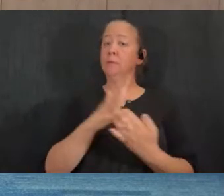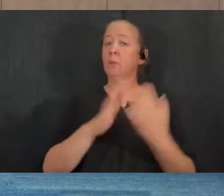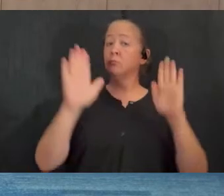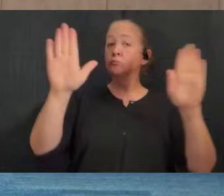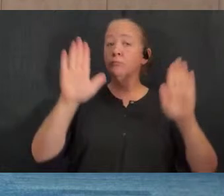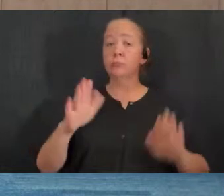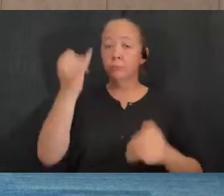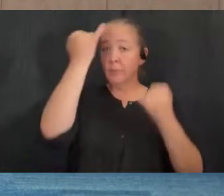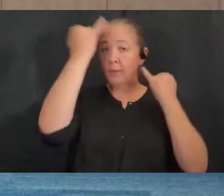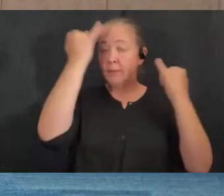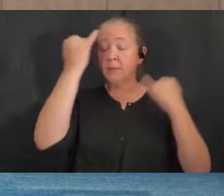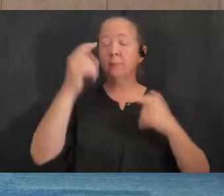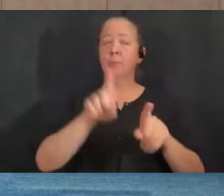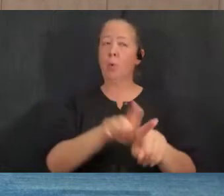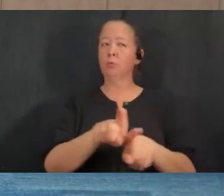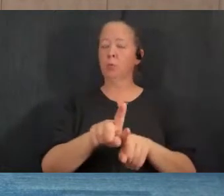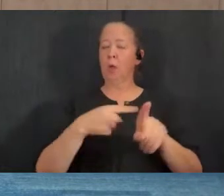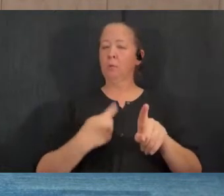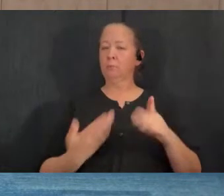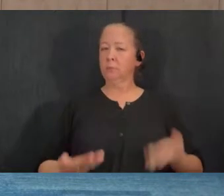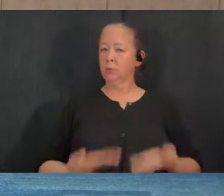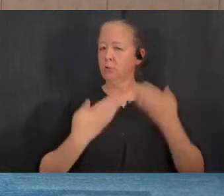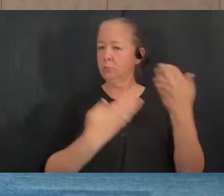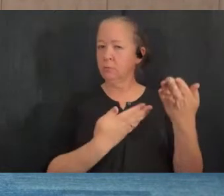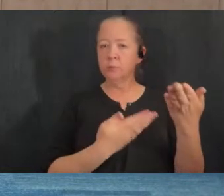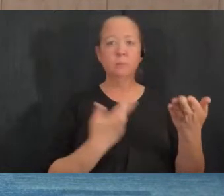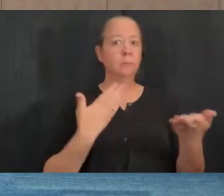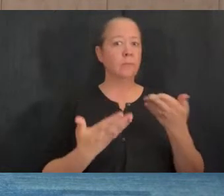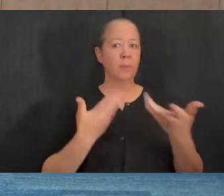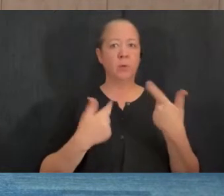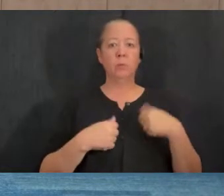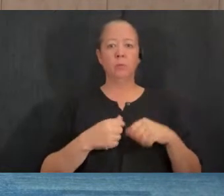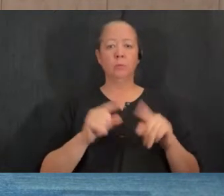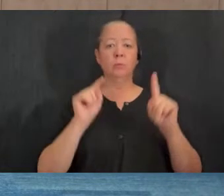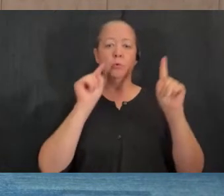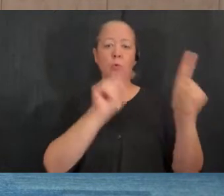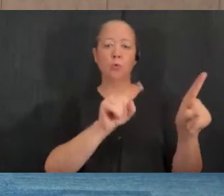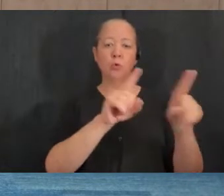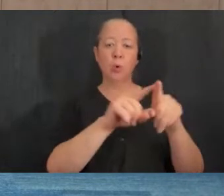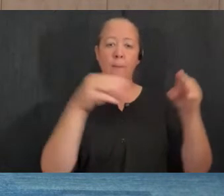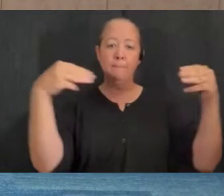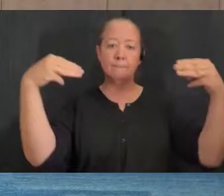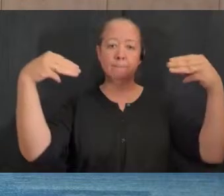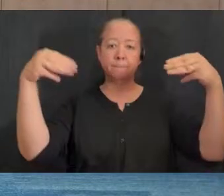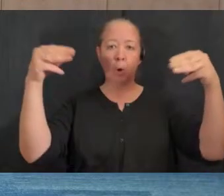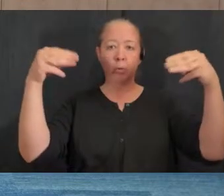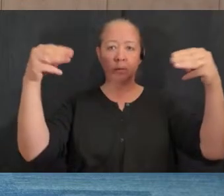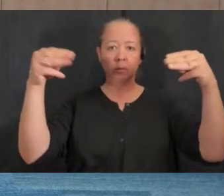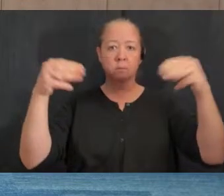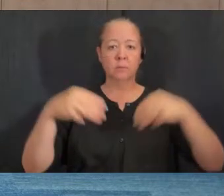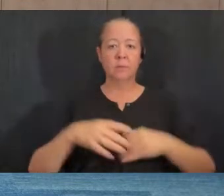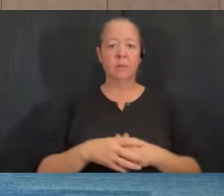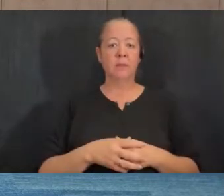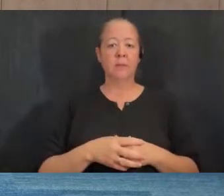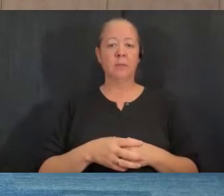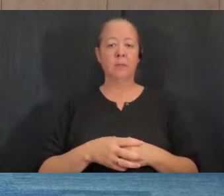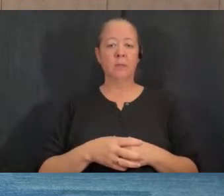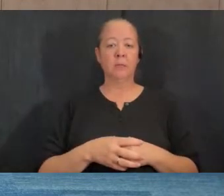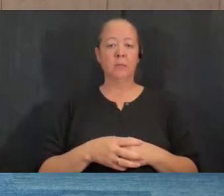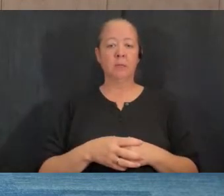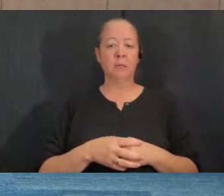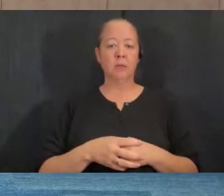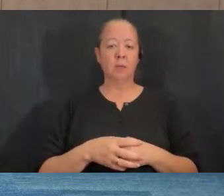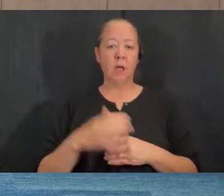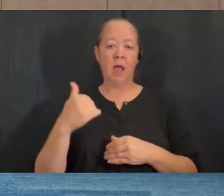suggest that you maybe attend the market. I actually have a Ward 1, shameless plug, but I have a Ward 1 Community Day in